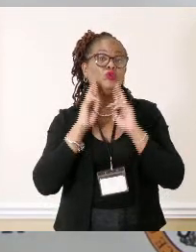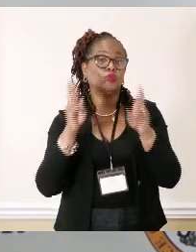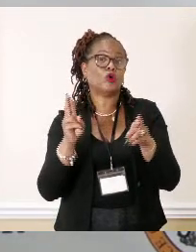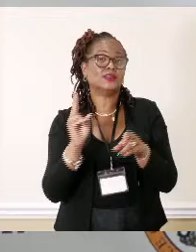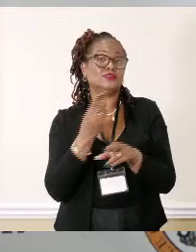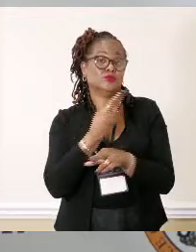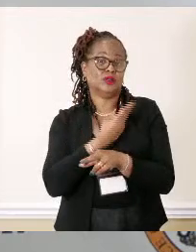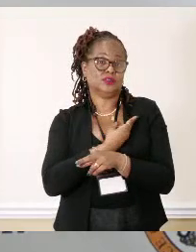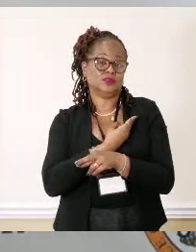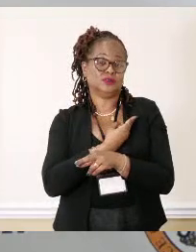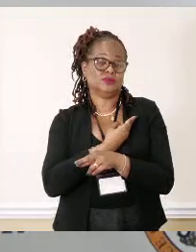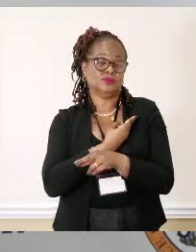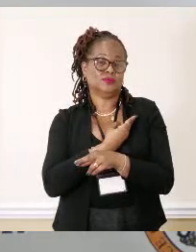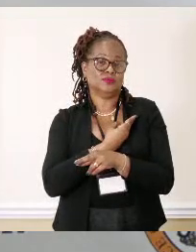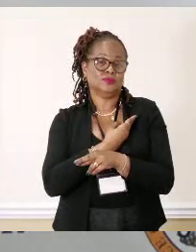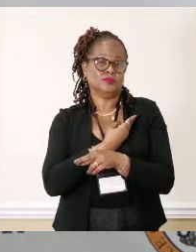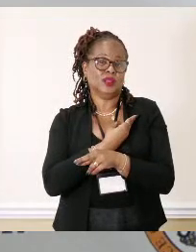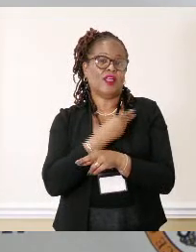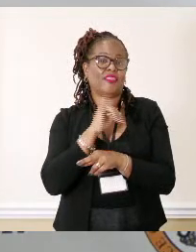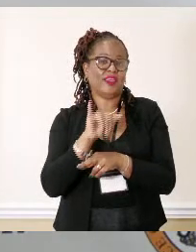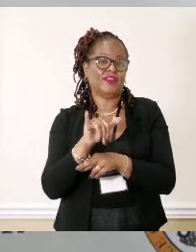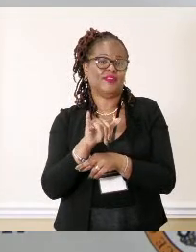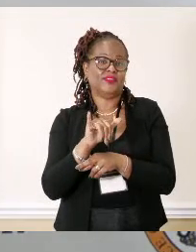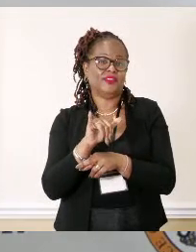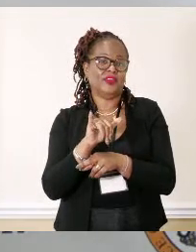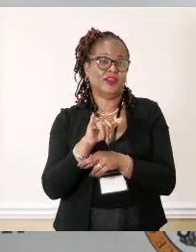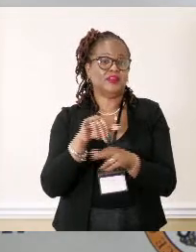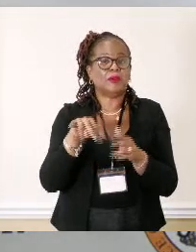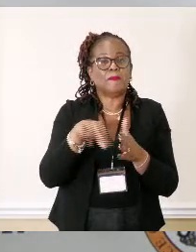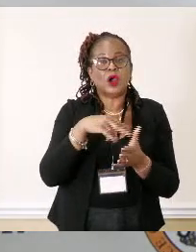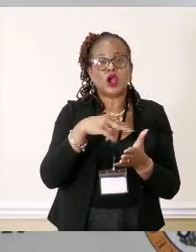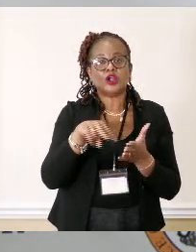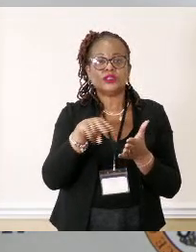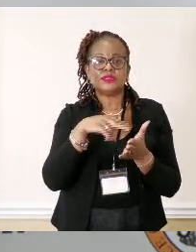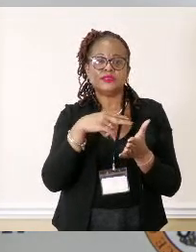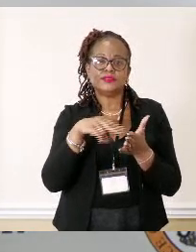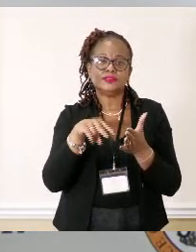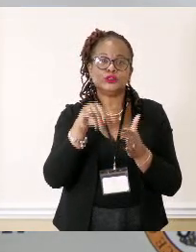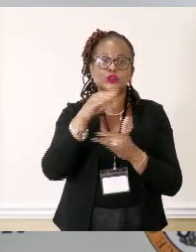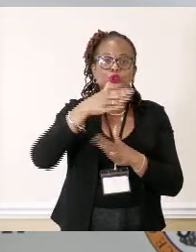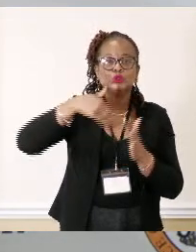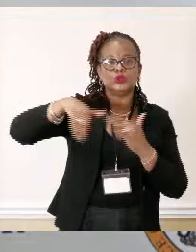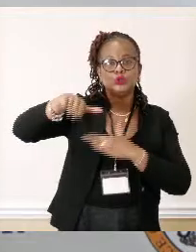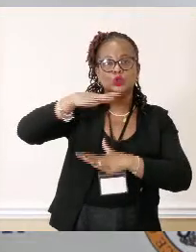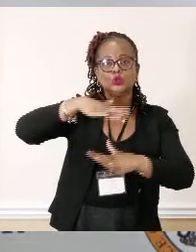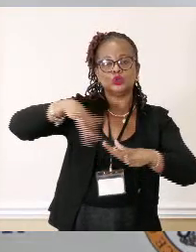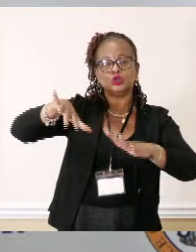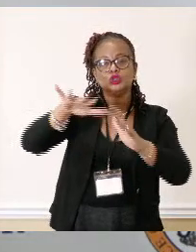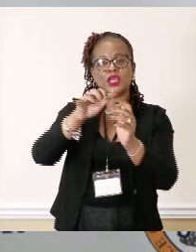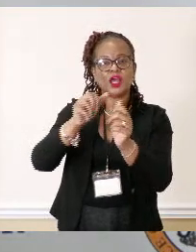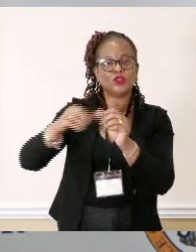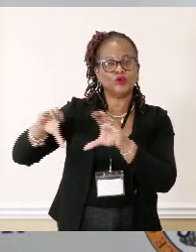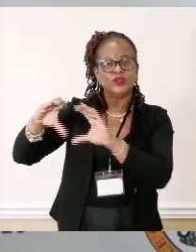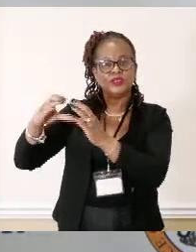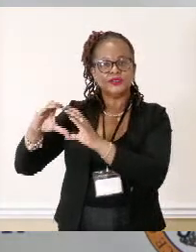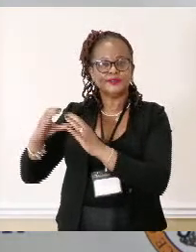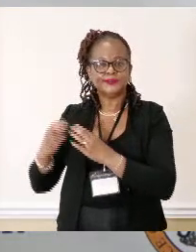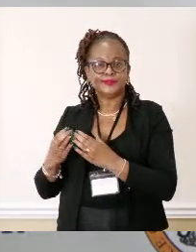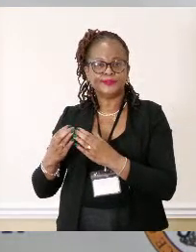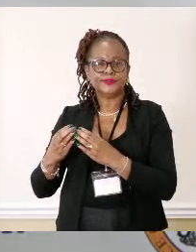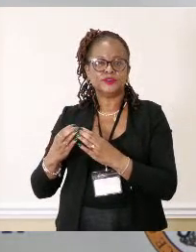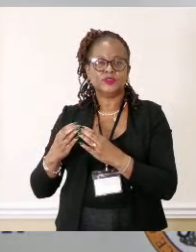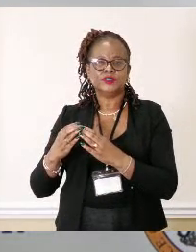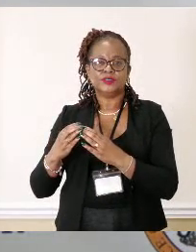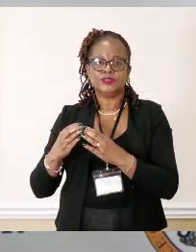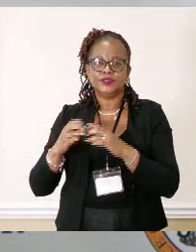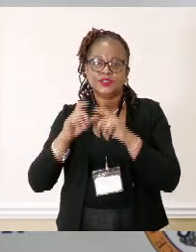us. That the parties, the social gatherings, the mask